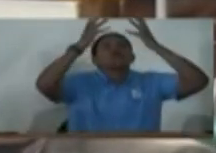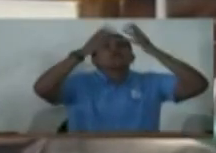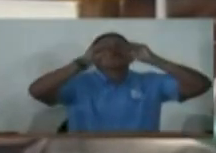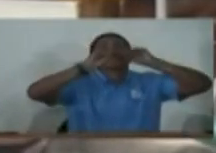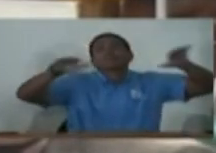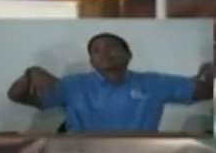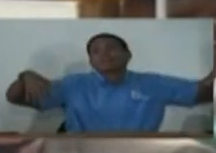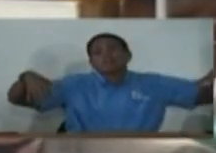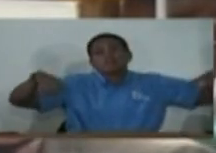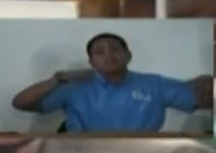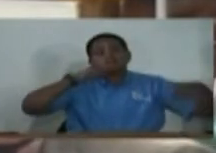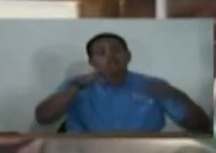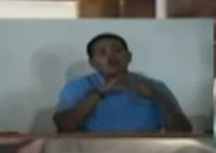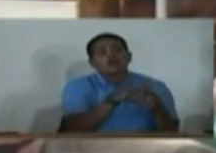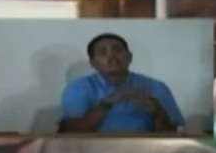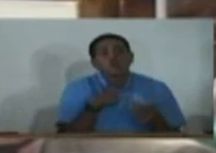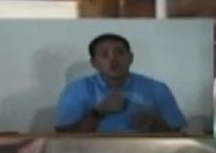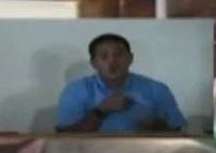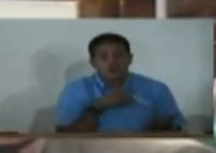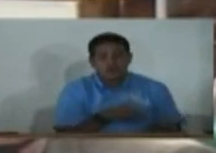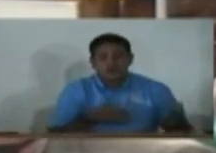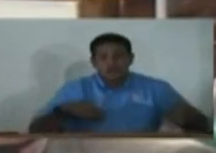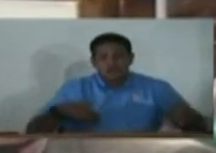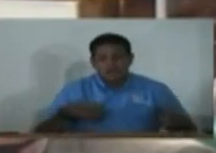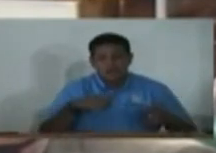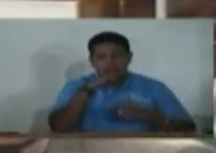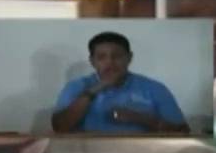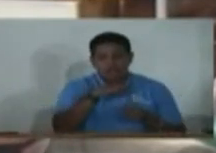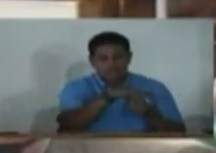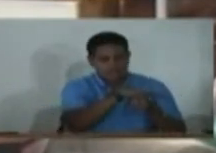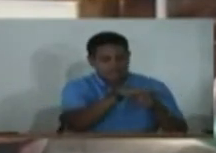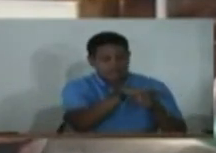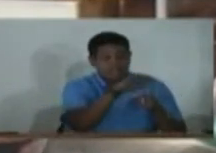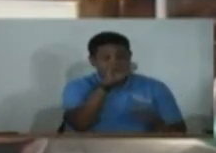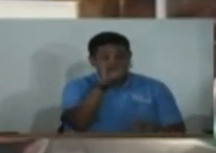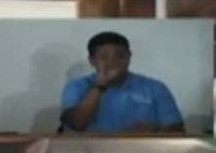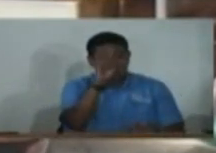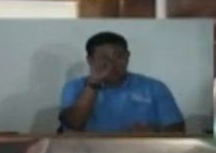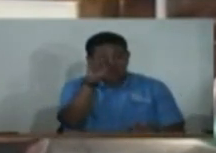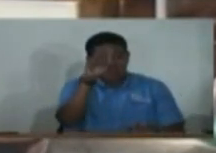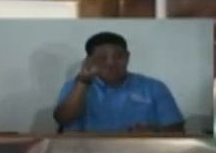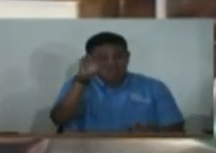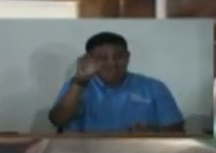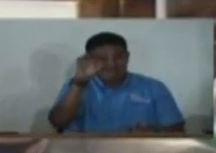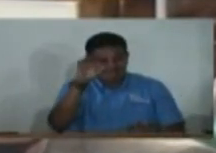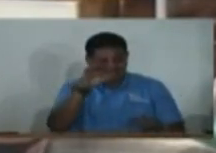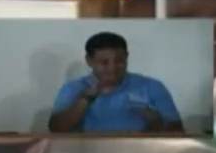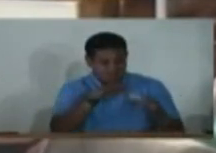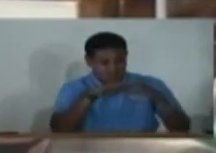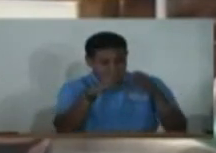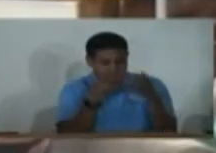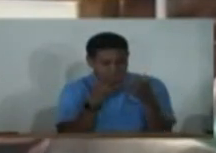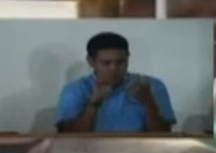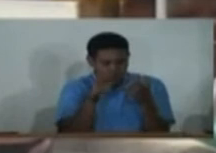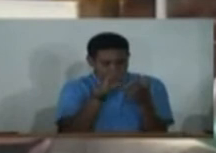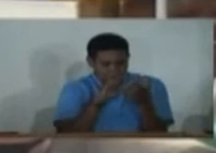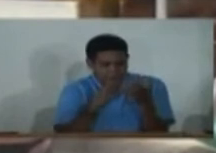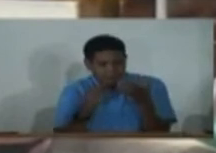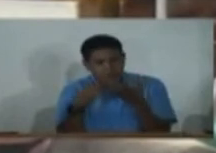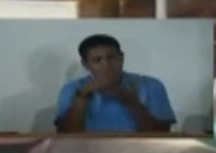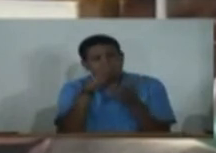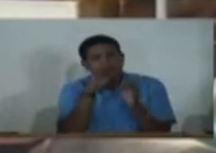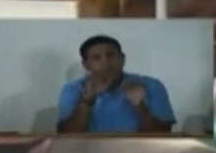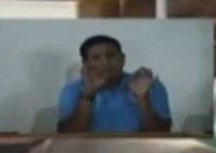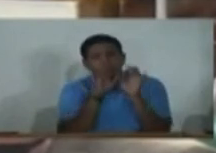them being connected to us, the geographical indications are critical. That is,